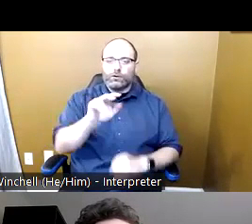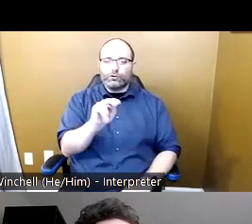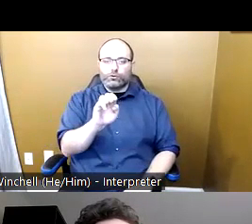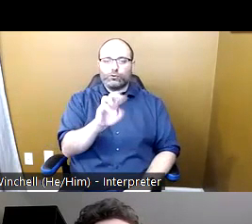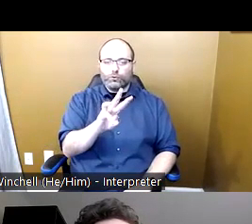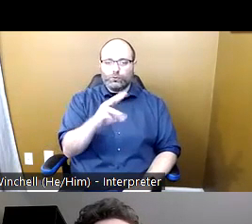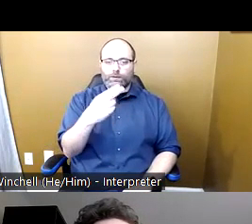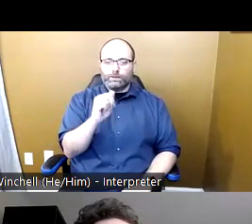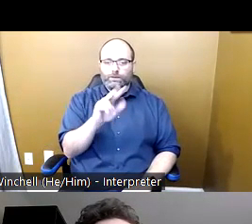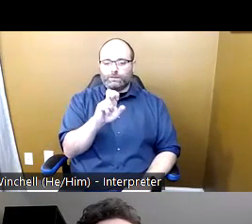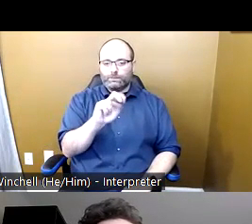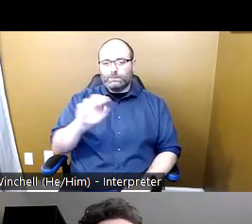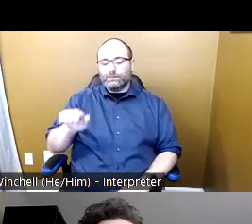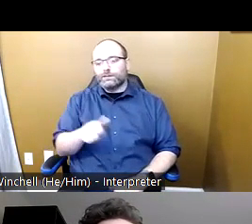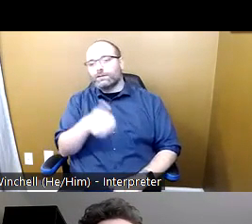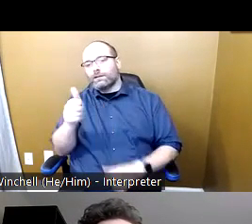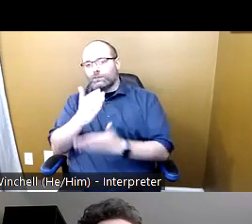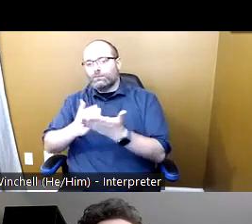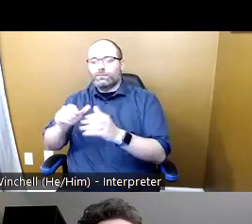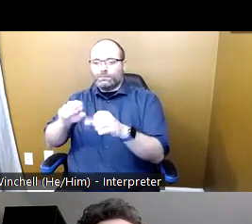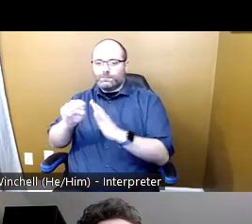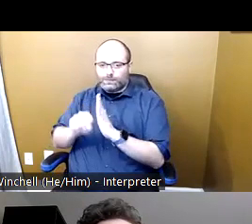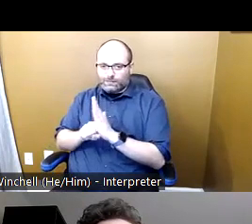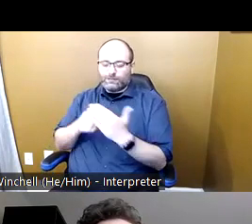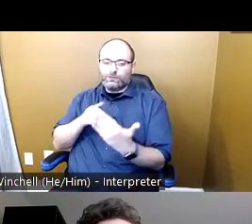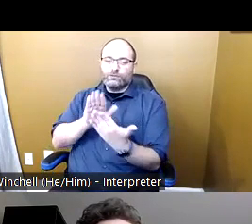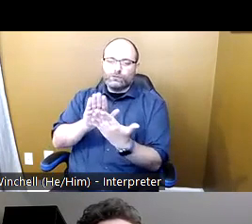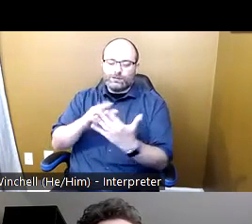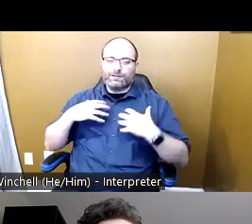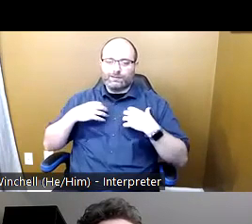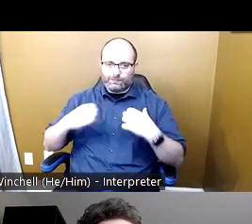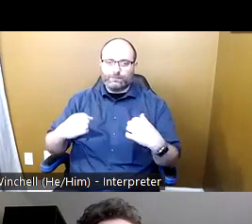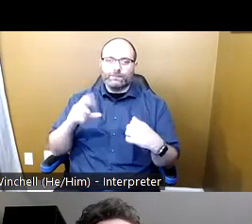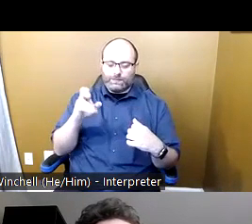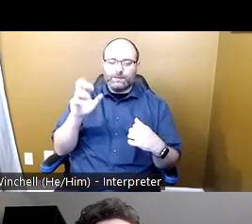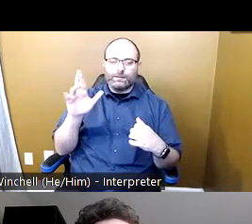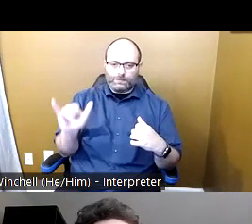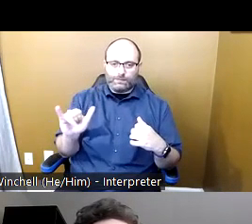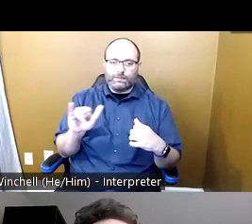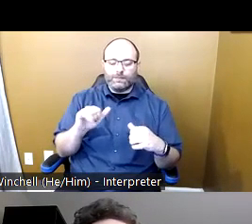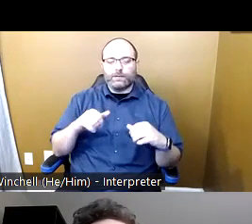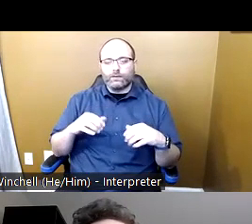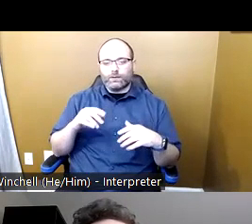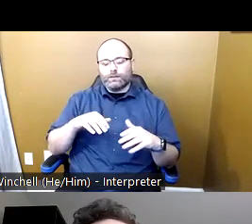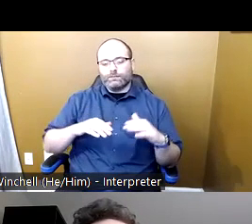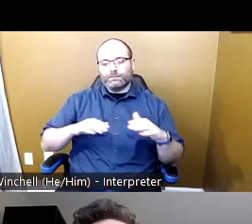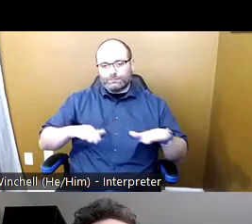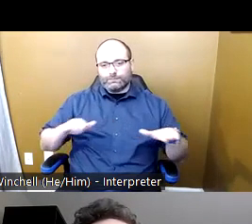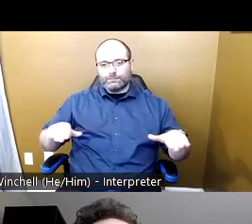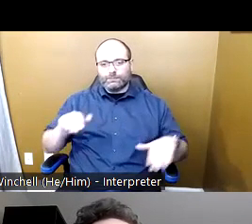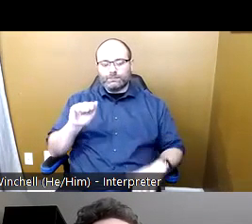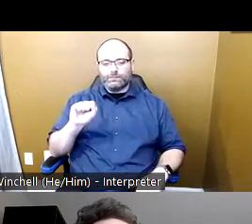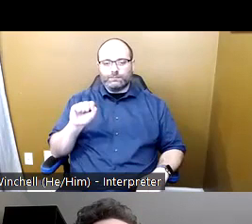the rest of the state to address health disparities, for example, pediatric asthma. And we actually have